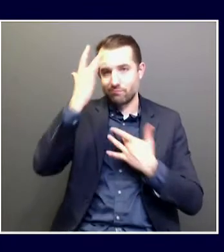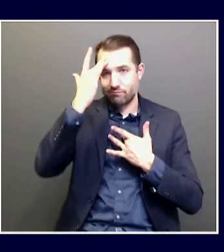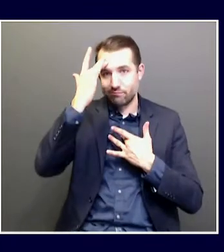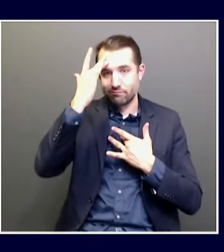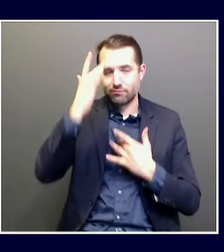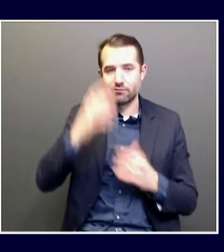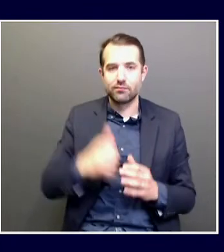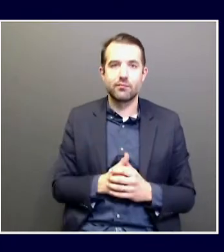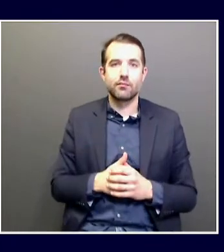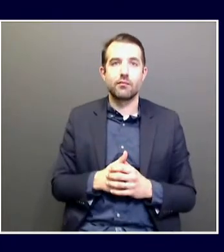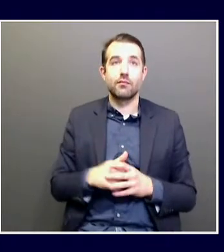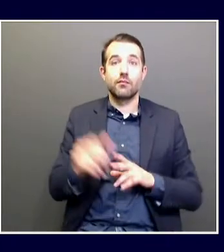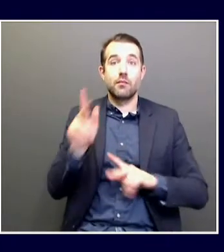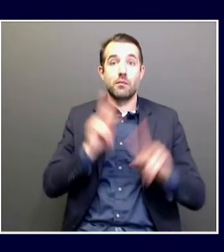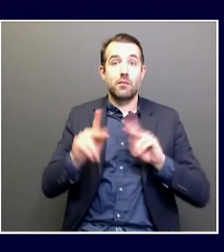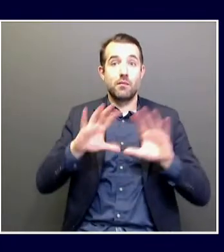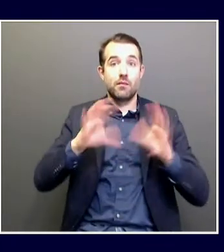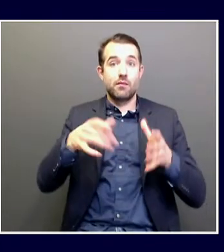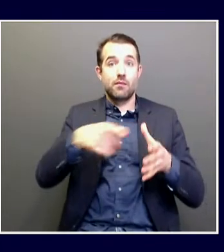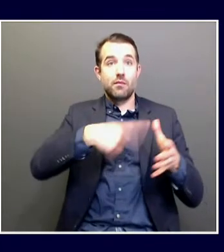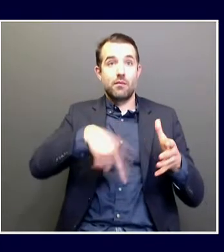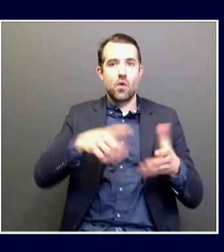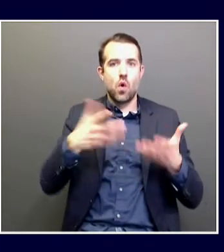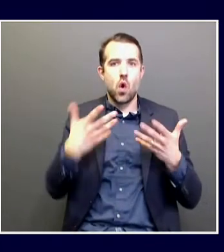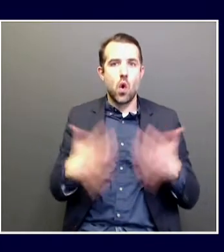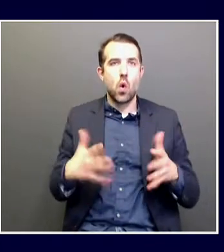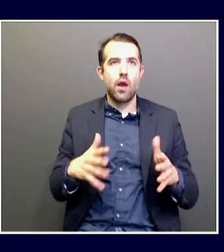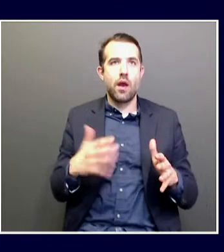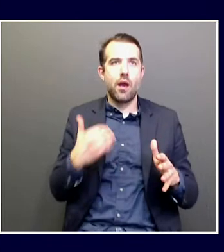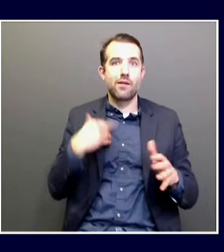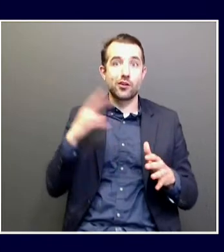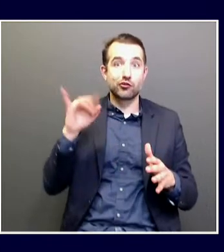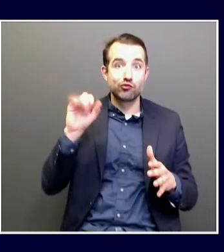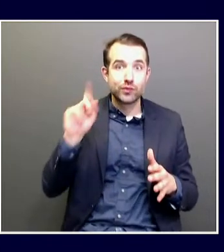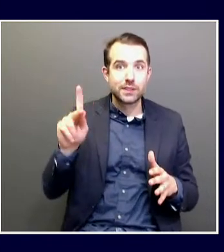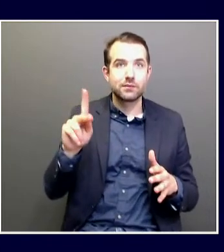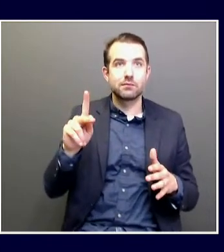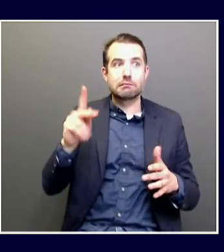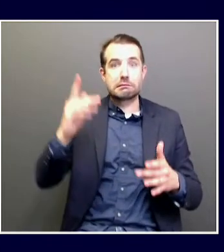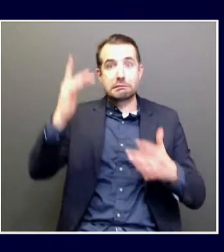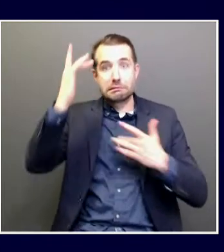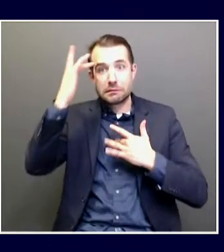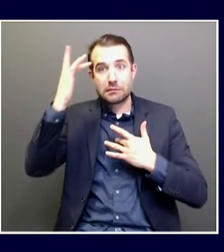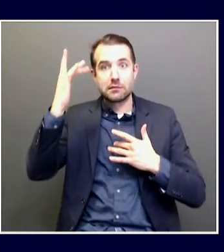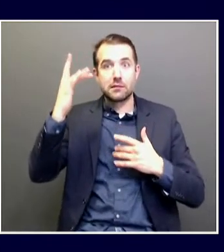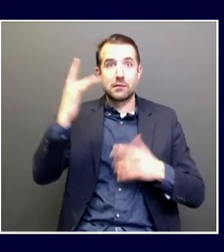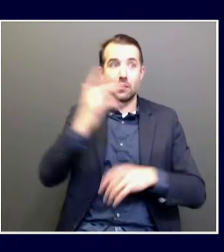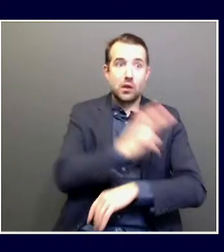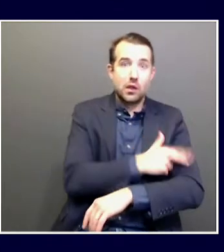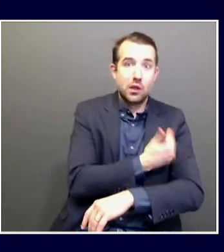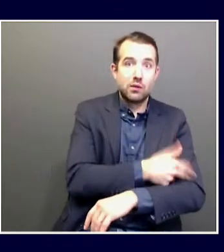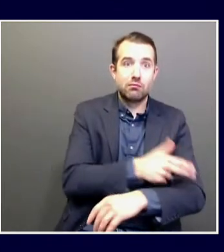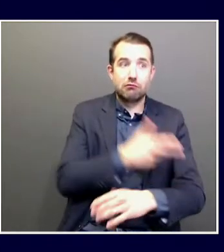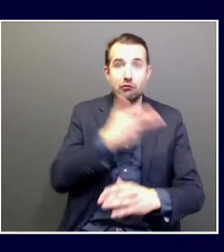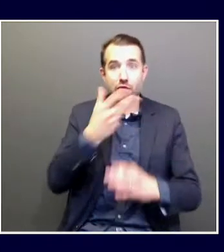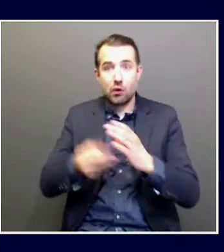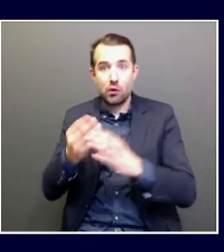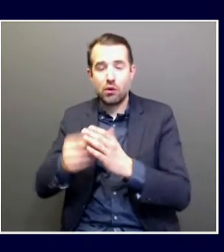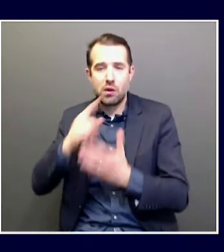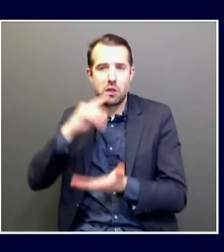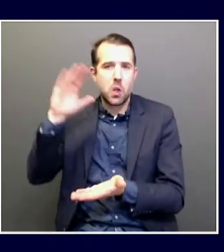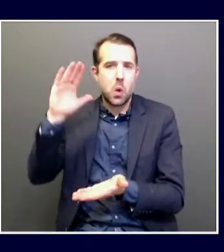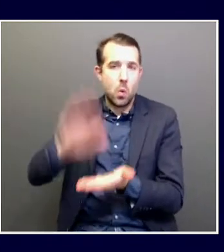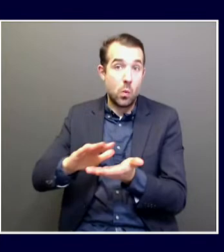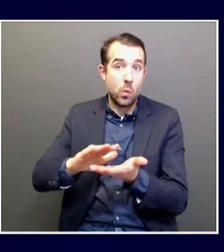is already at a low likelihood of illness, hospitalization, and death, and getting them secured for the